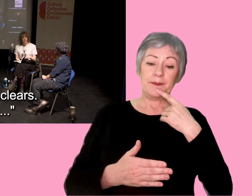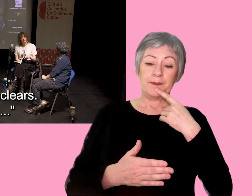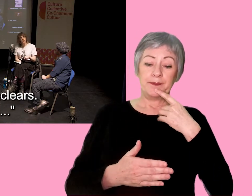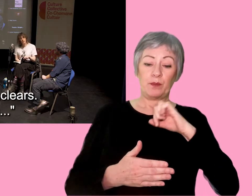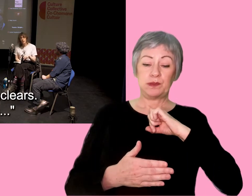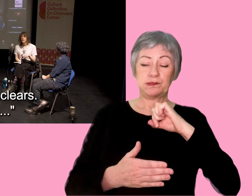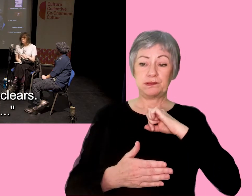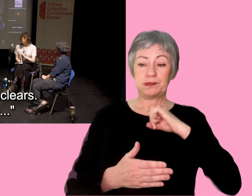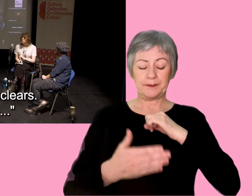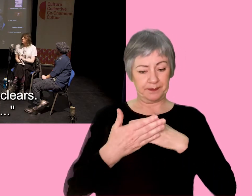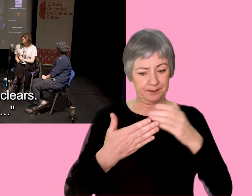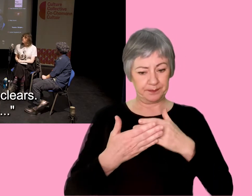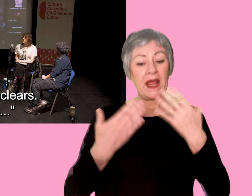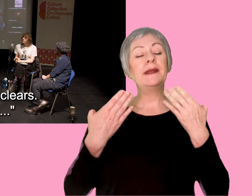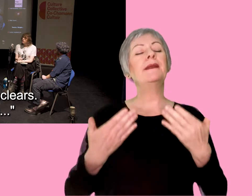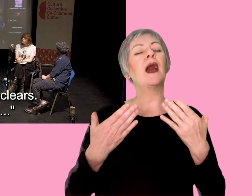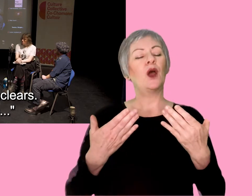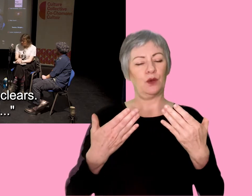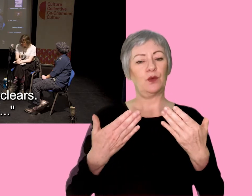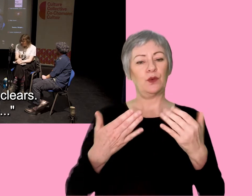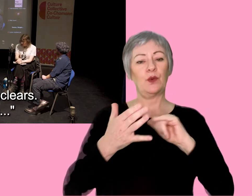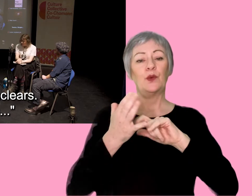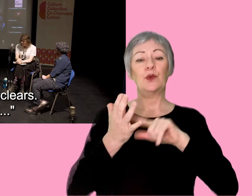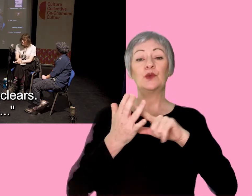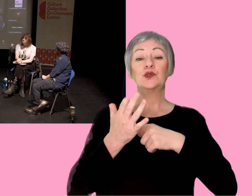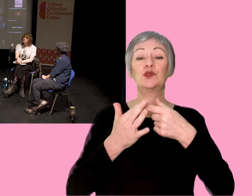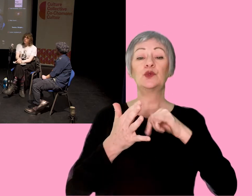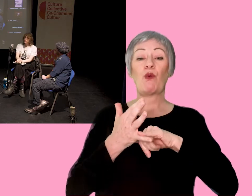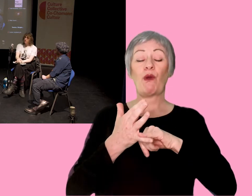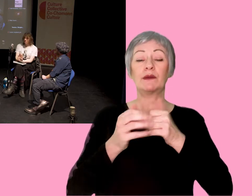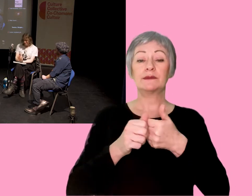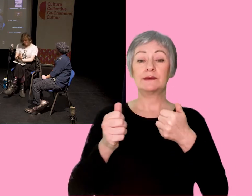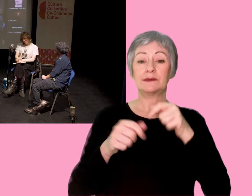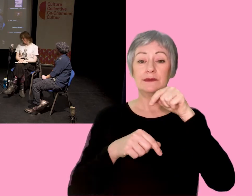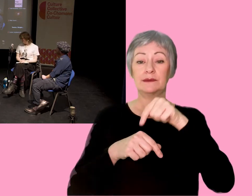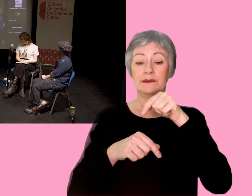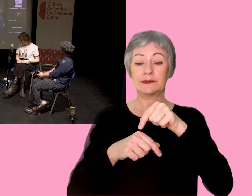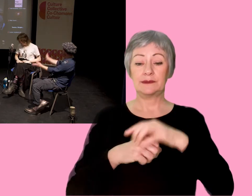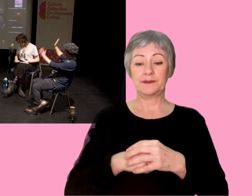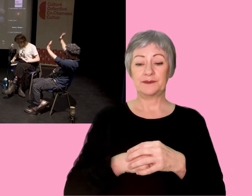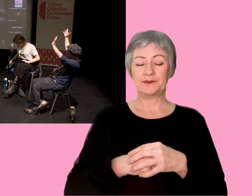Unhosts. No, the stores.